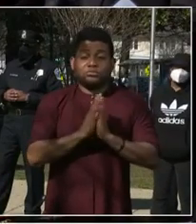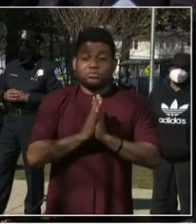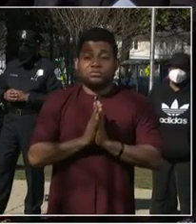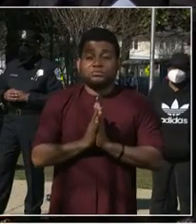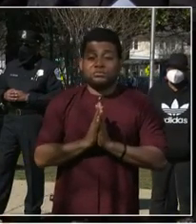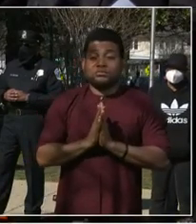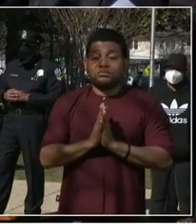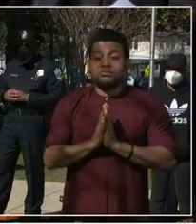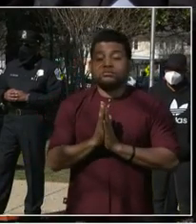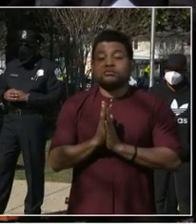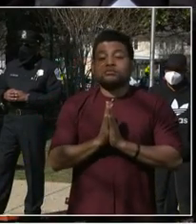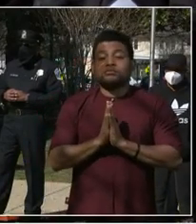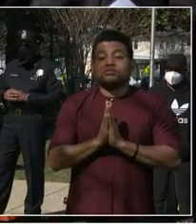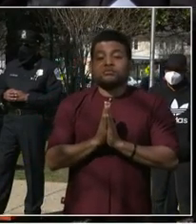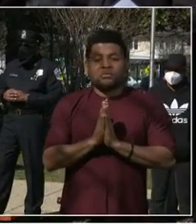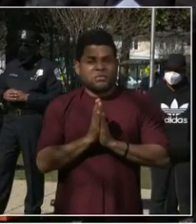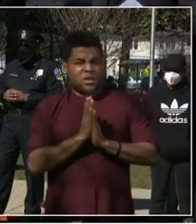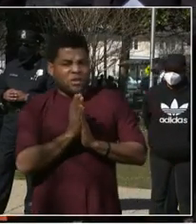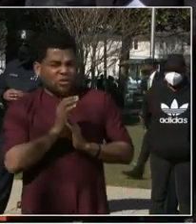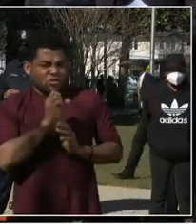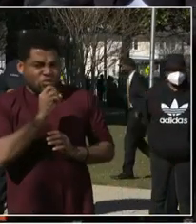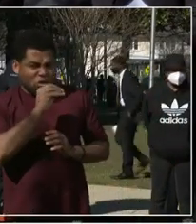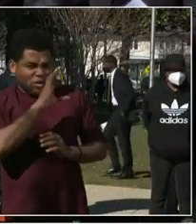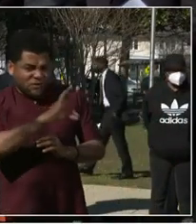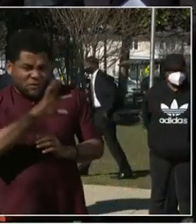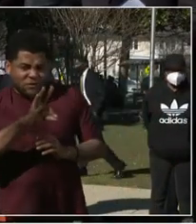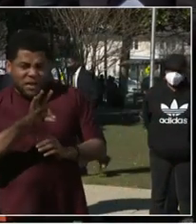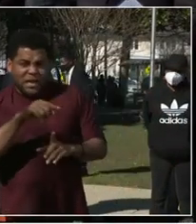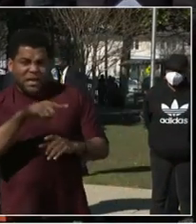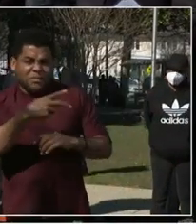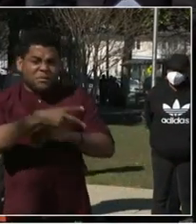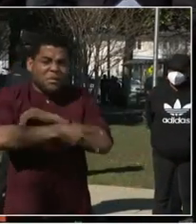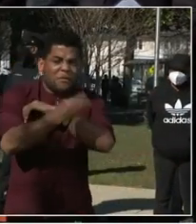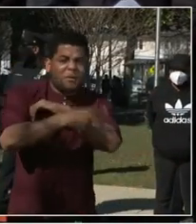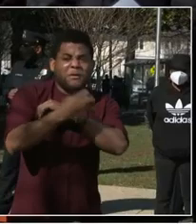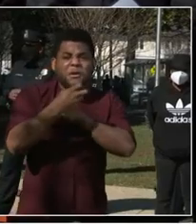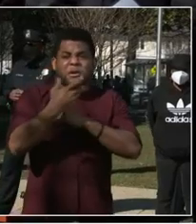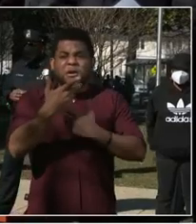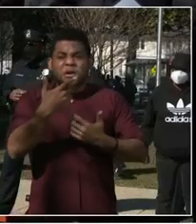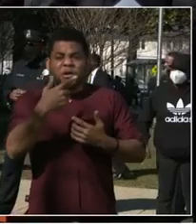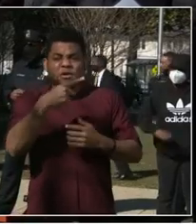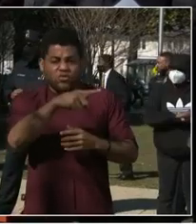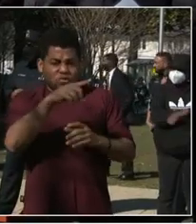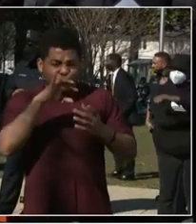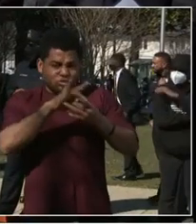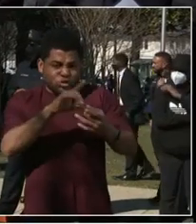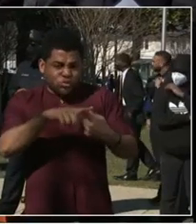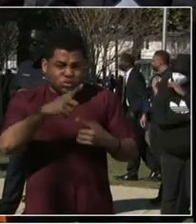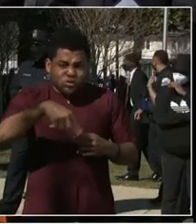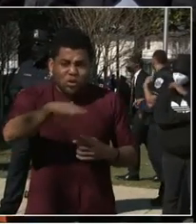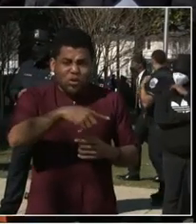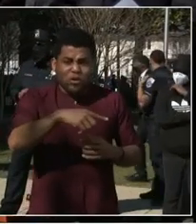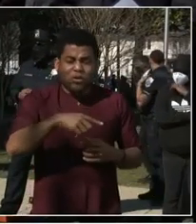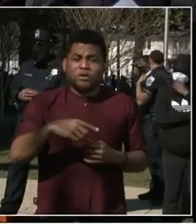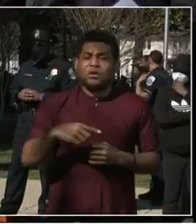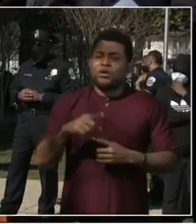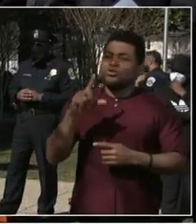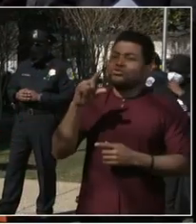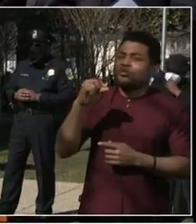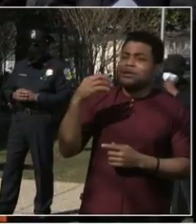Fairfax County charges of burglary and abduction. Is that the case you're referring to, that he was found competent? In